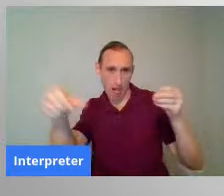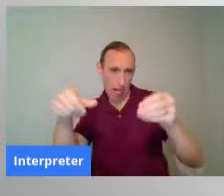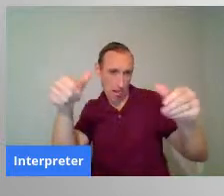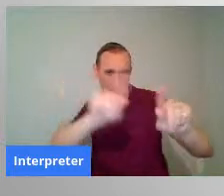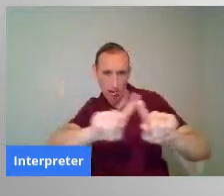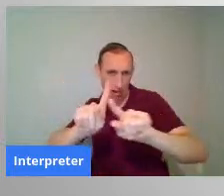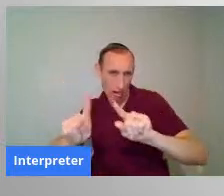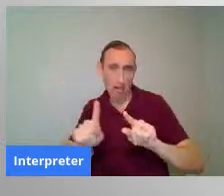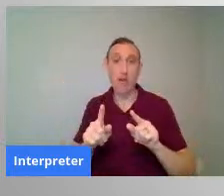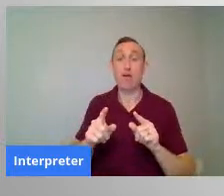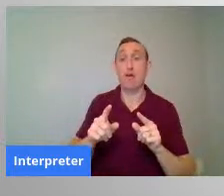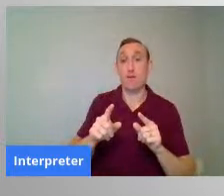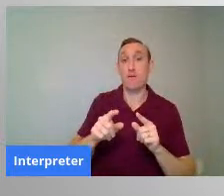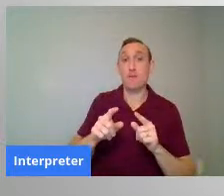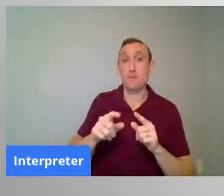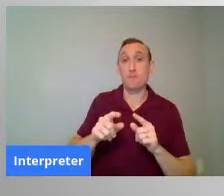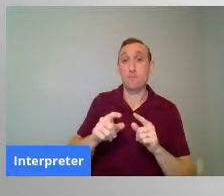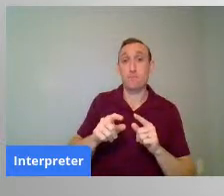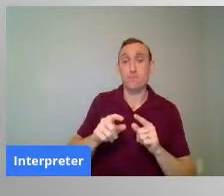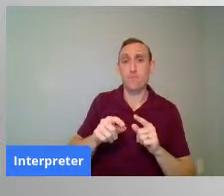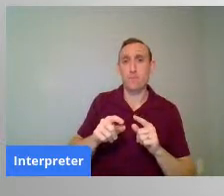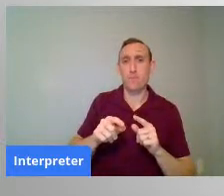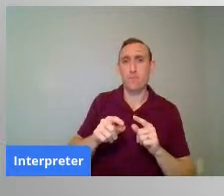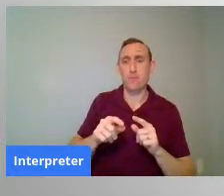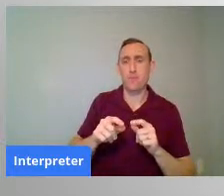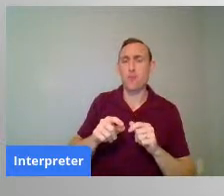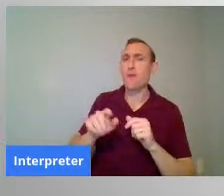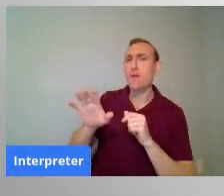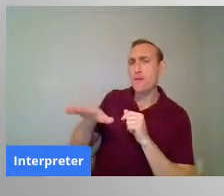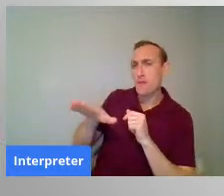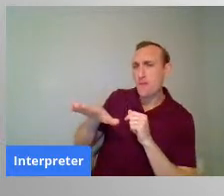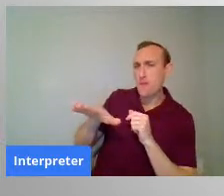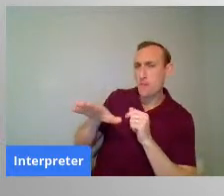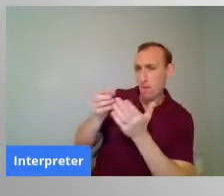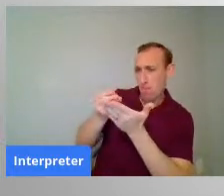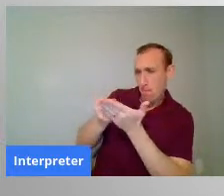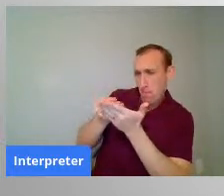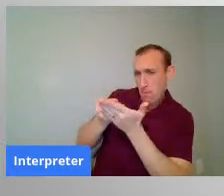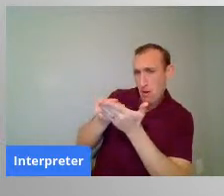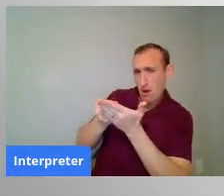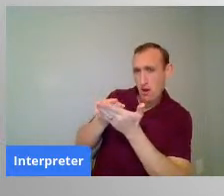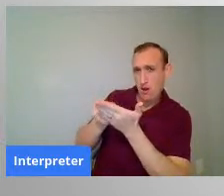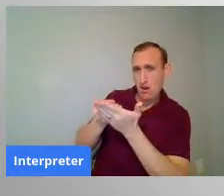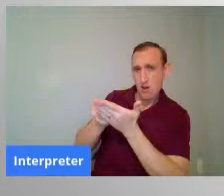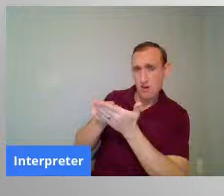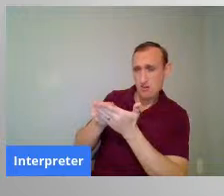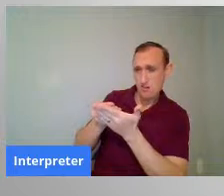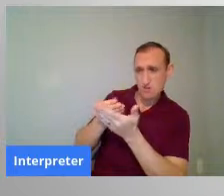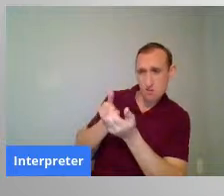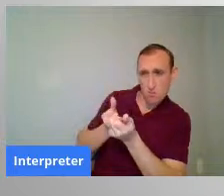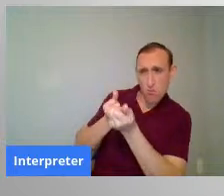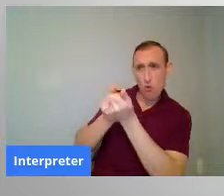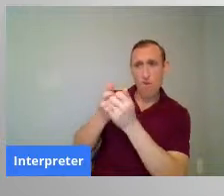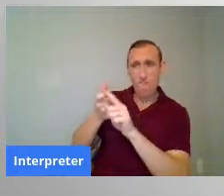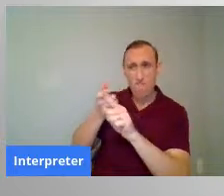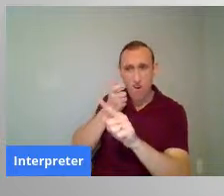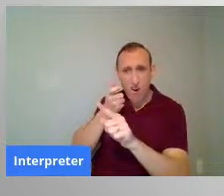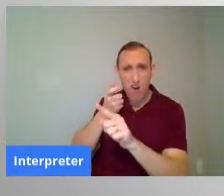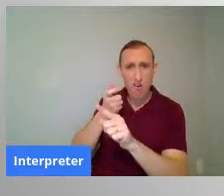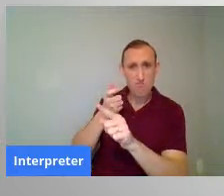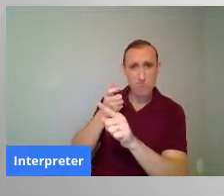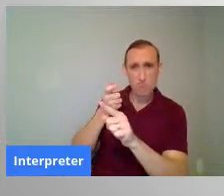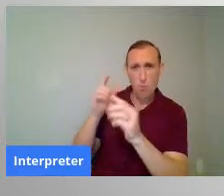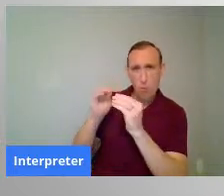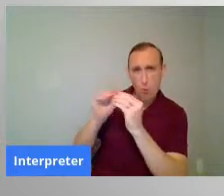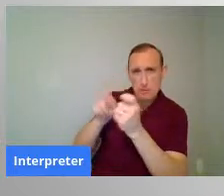that financial support, can come from more definitive funds rather than piecemeal,